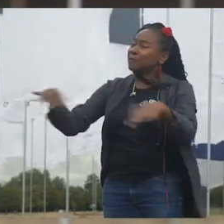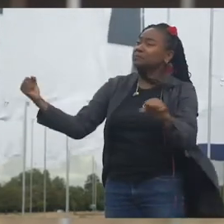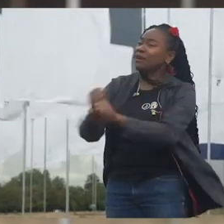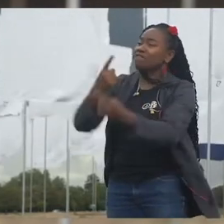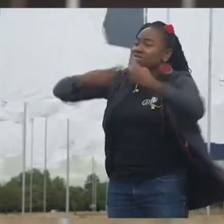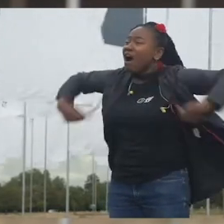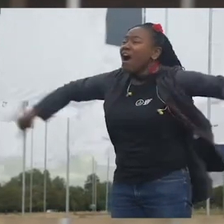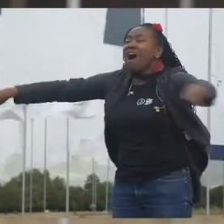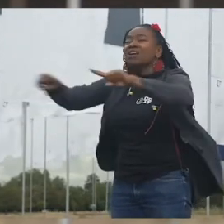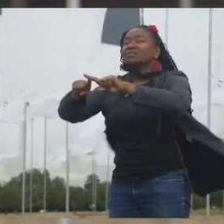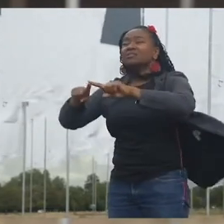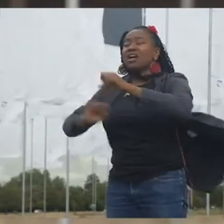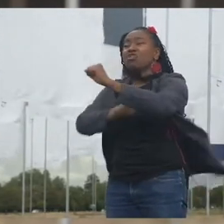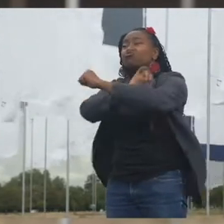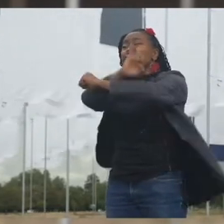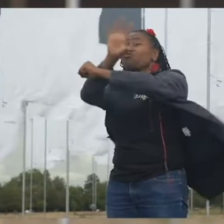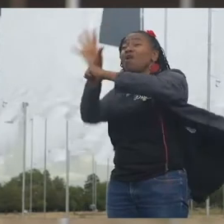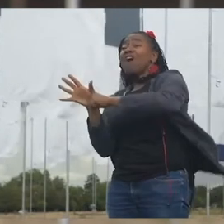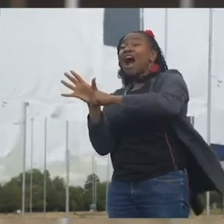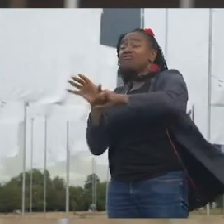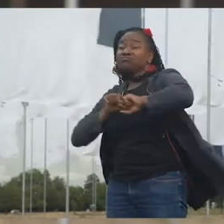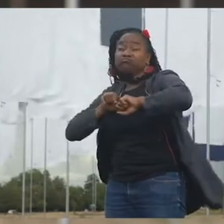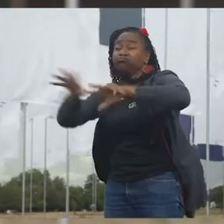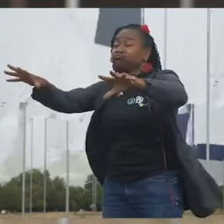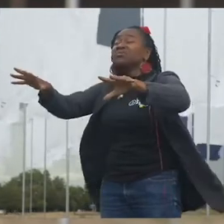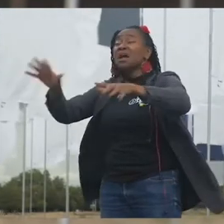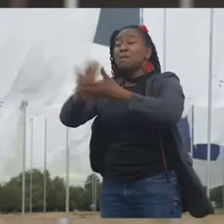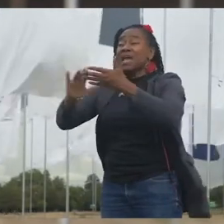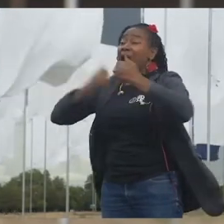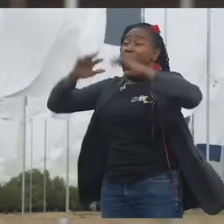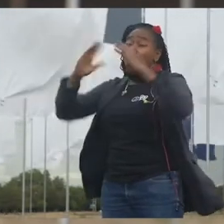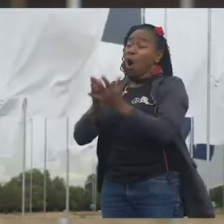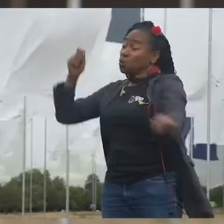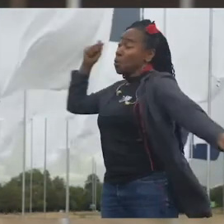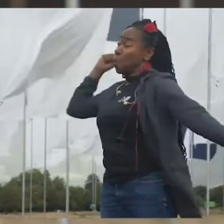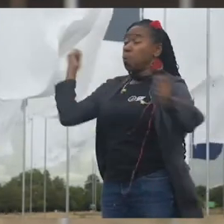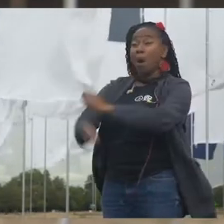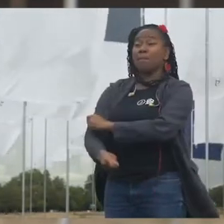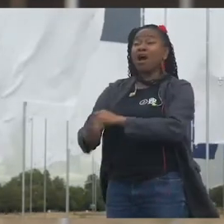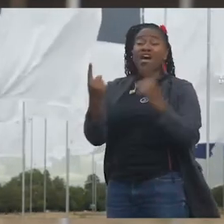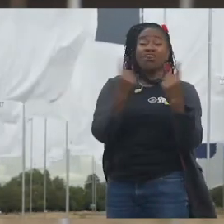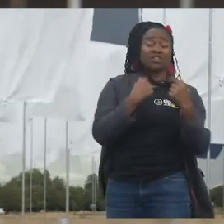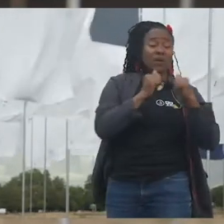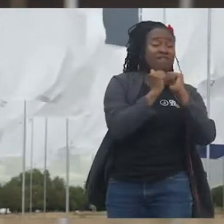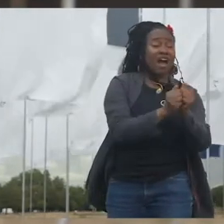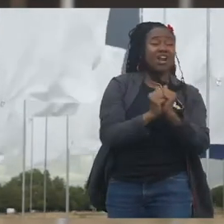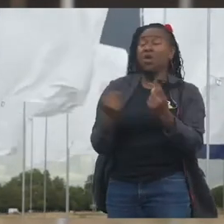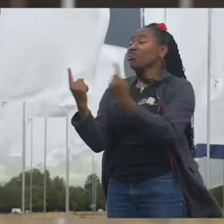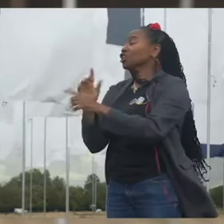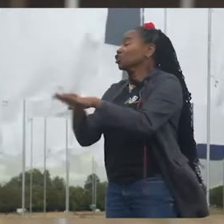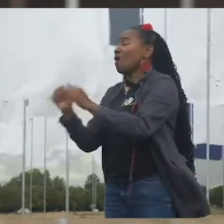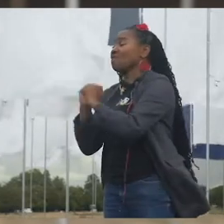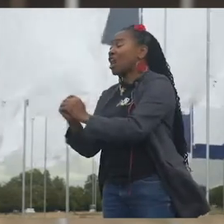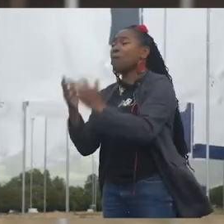This pandemic has changed the world we live in for good. The things that we value and the things that we don't have never